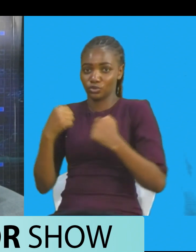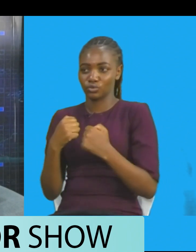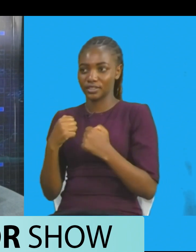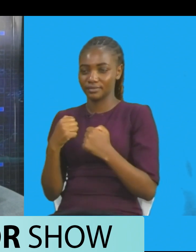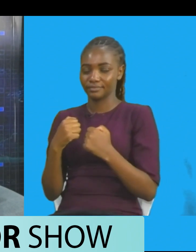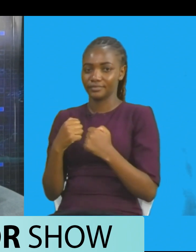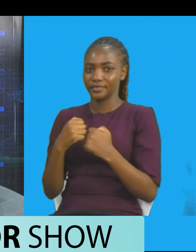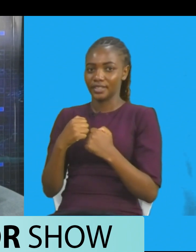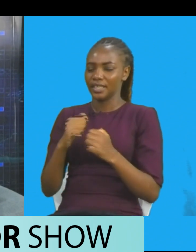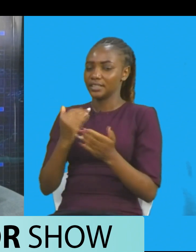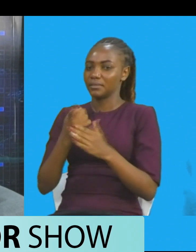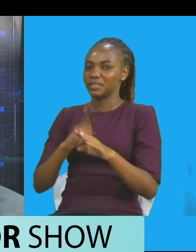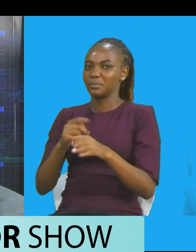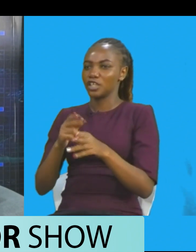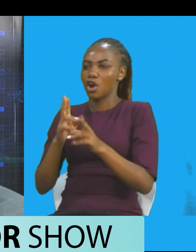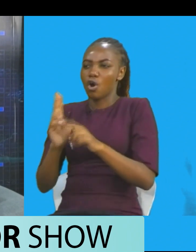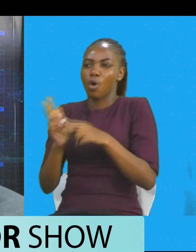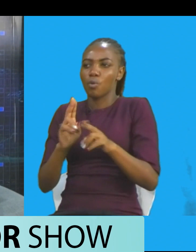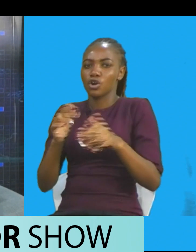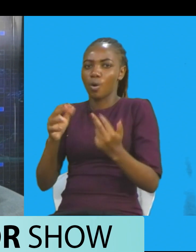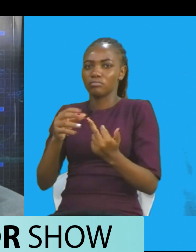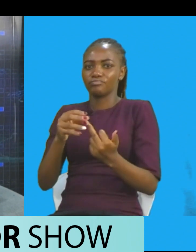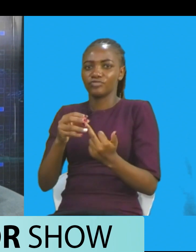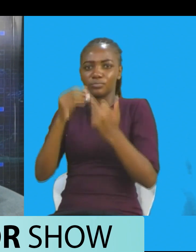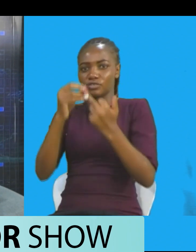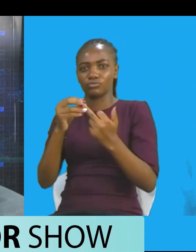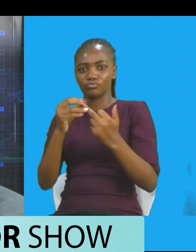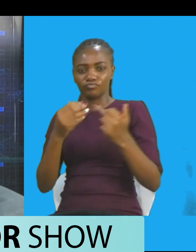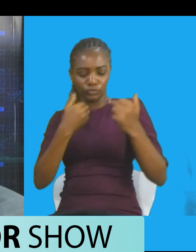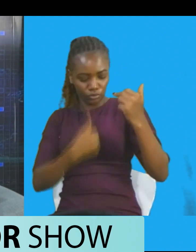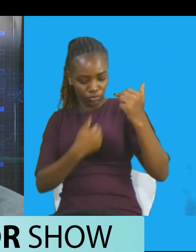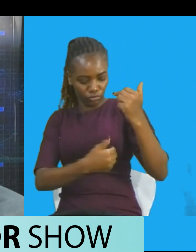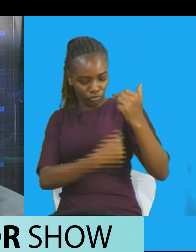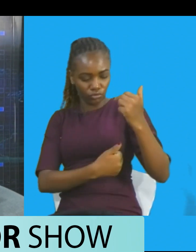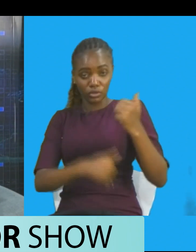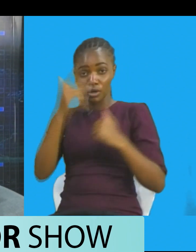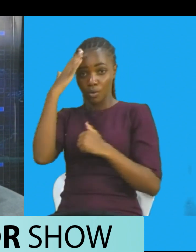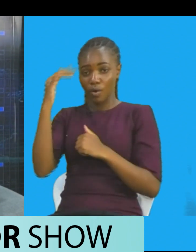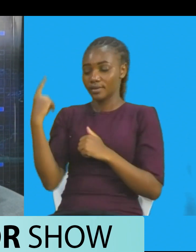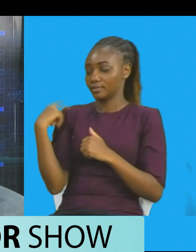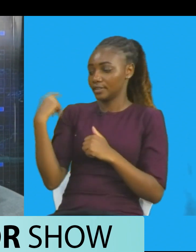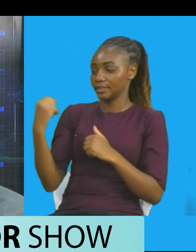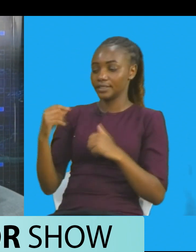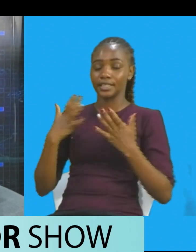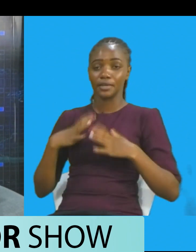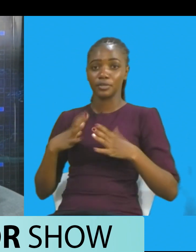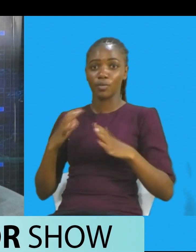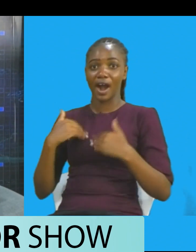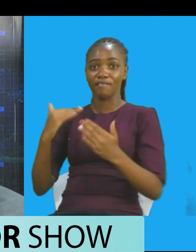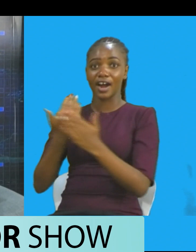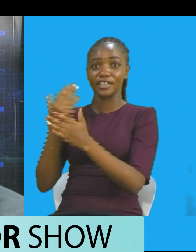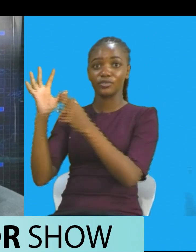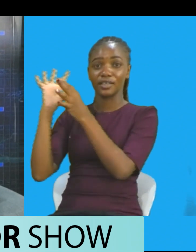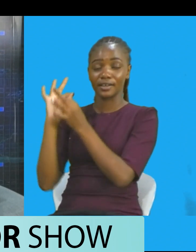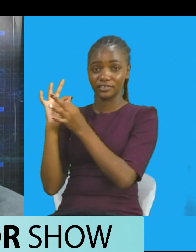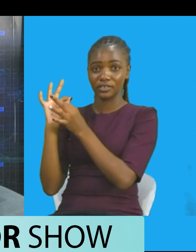you can do a common suit or you can do a very unique print of suit. Because of late people have developed the culture of doing